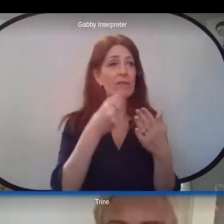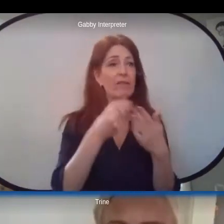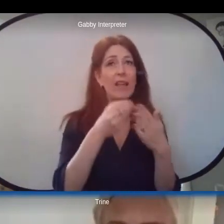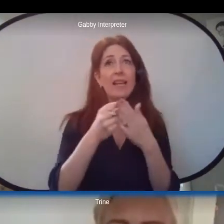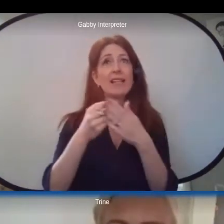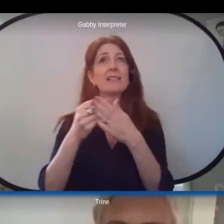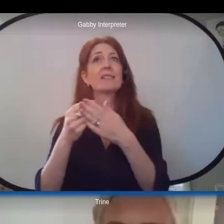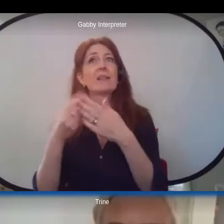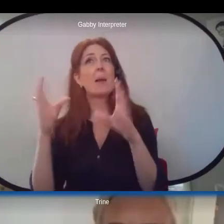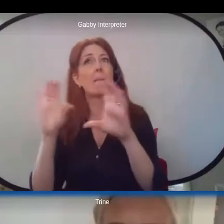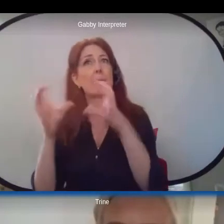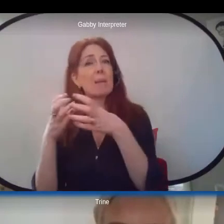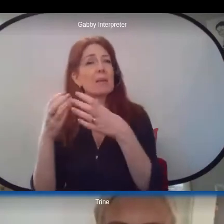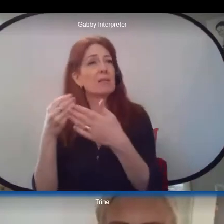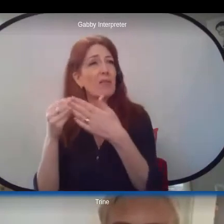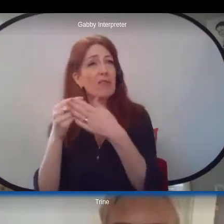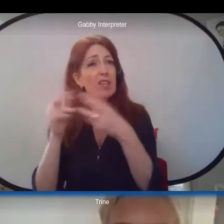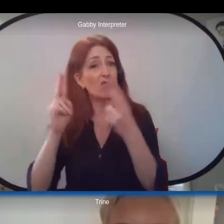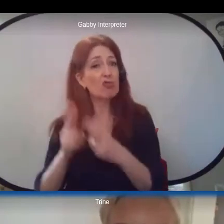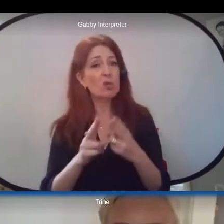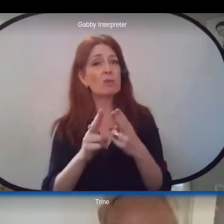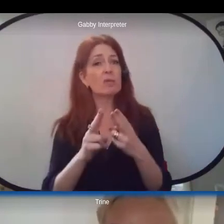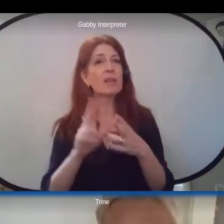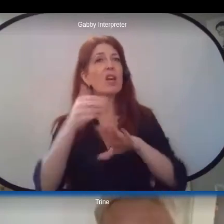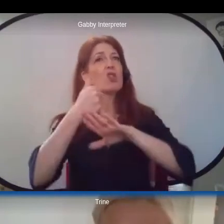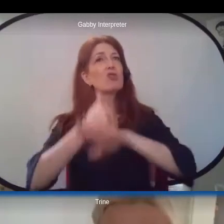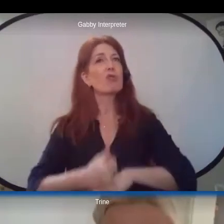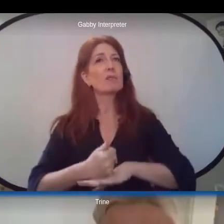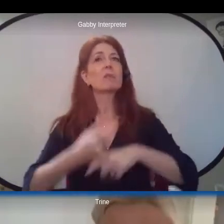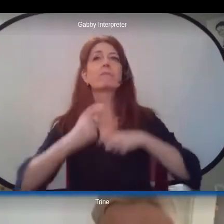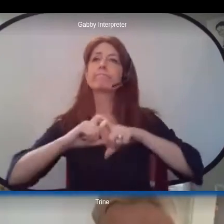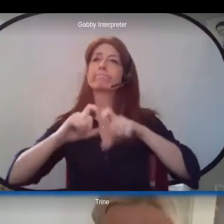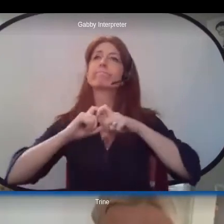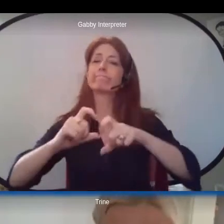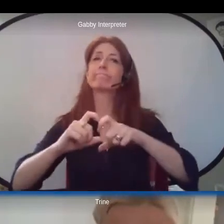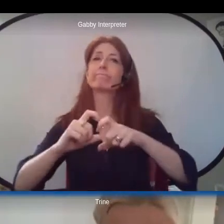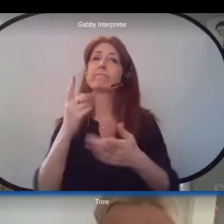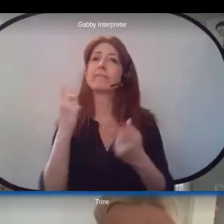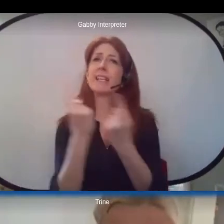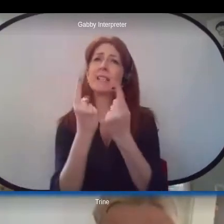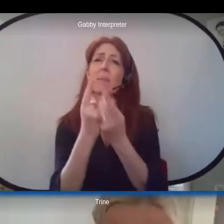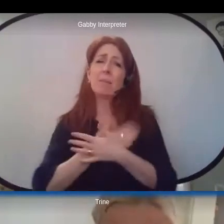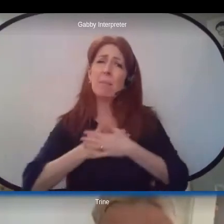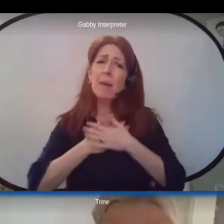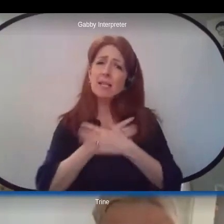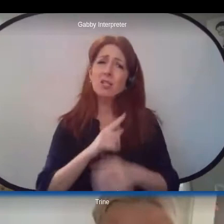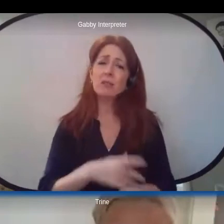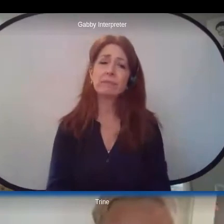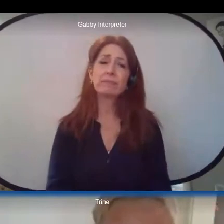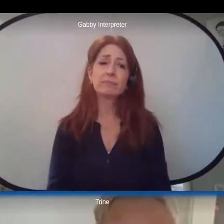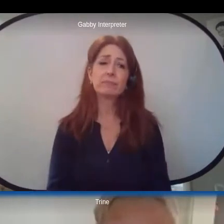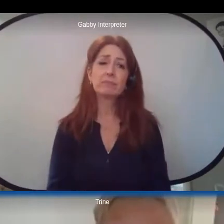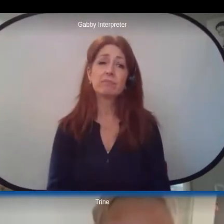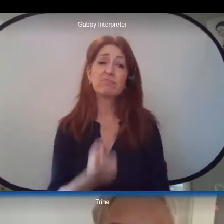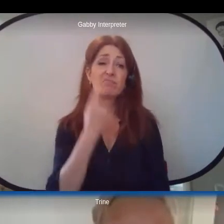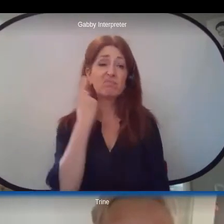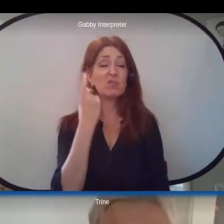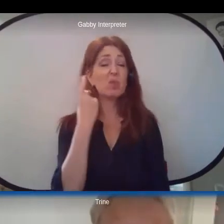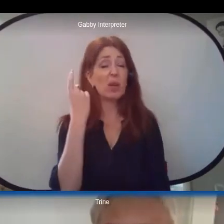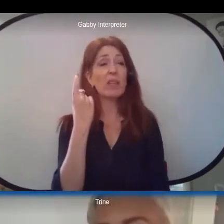sure that sports and grassroots sports is sustainable is something that we're really passionate about. So I think, you know, that's essentially,